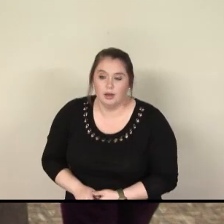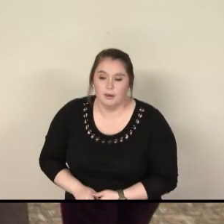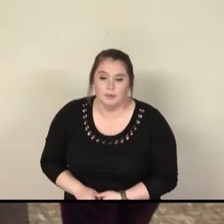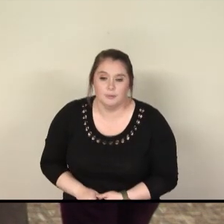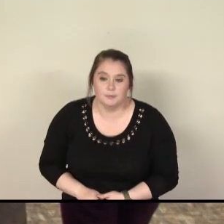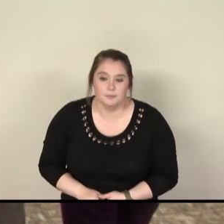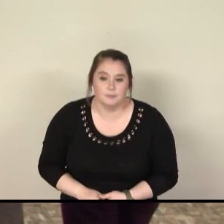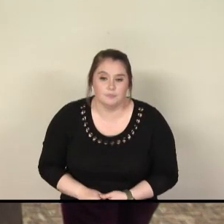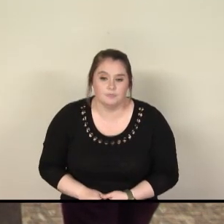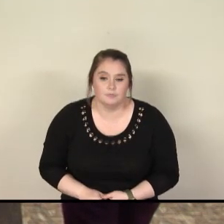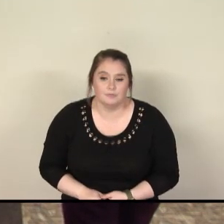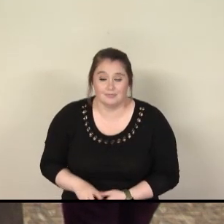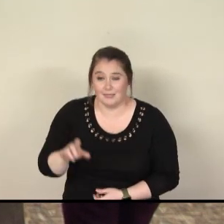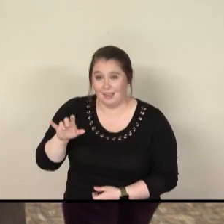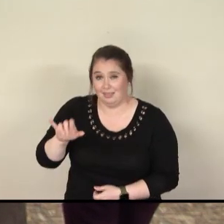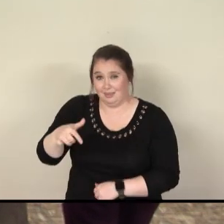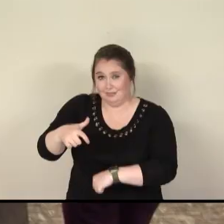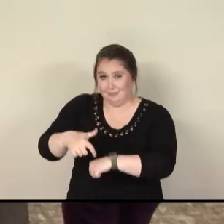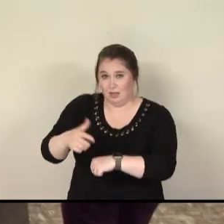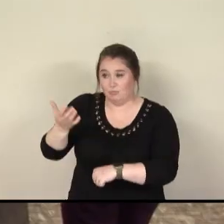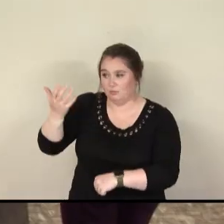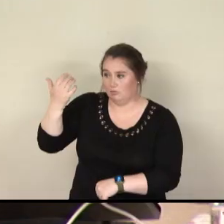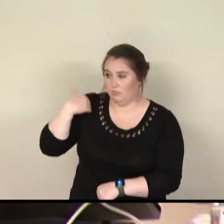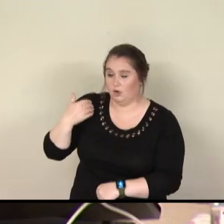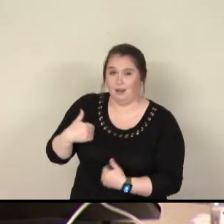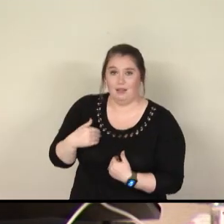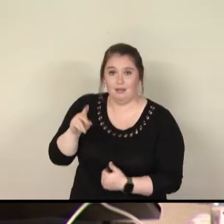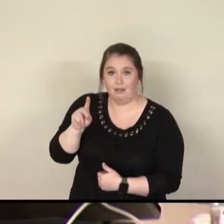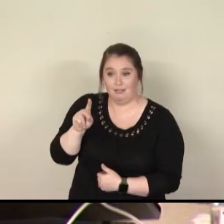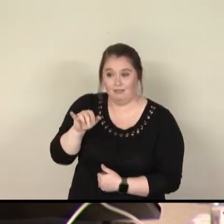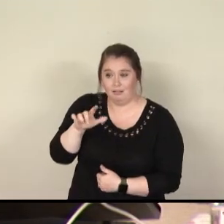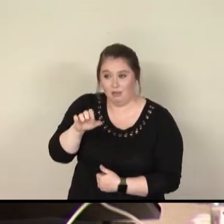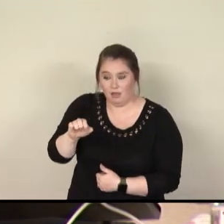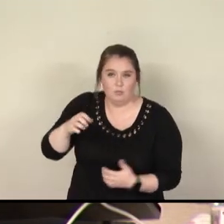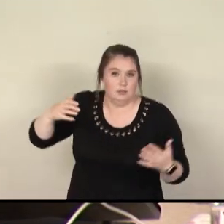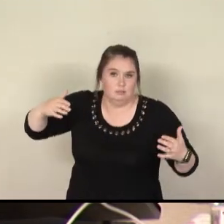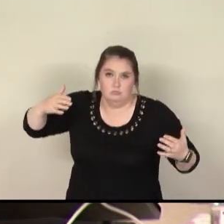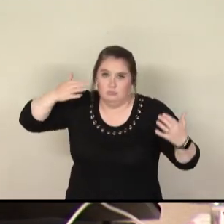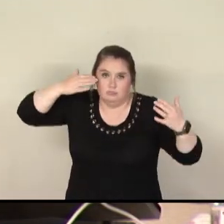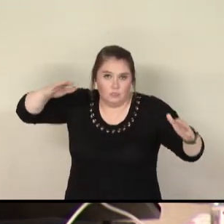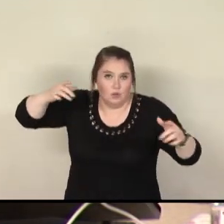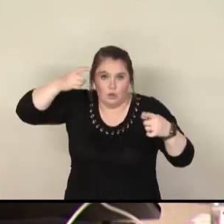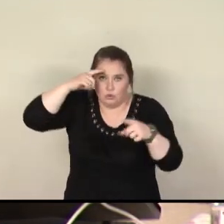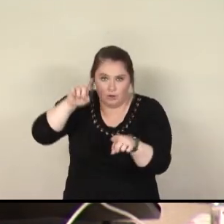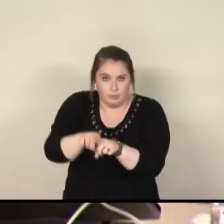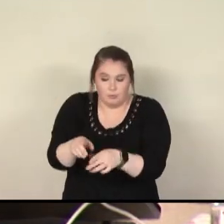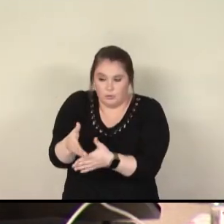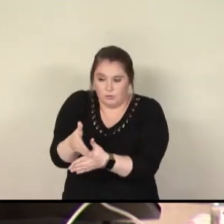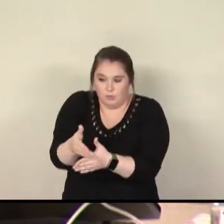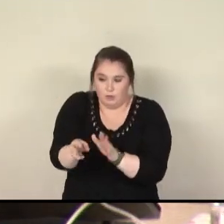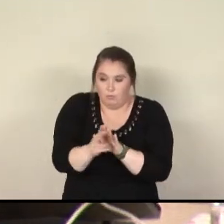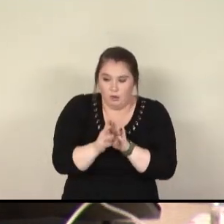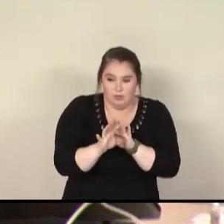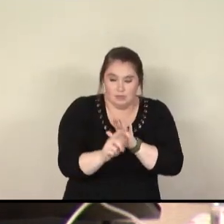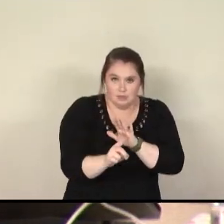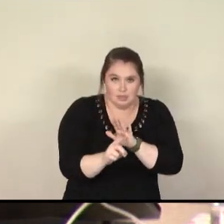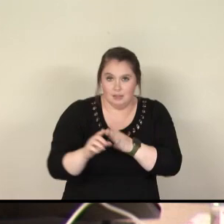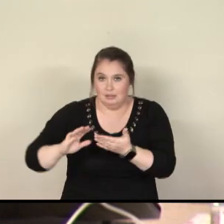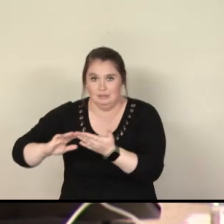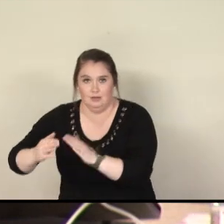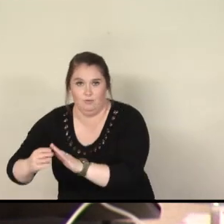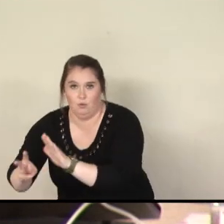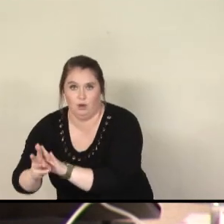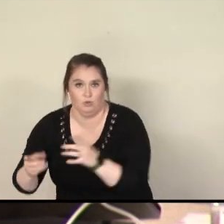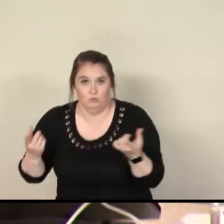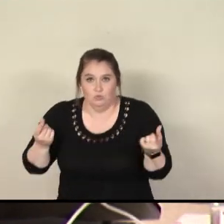we haven't, at the time when Kyle was still here, we didn't know exactly what the agreement was between Waco ISD Yep. and the city